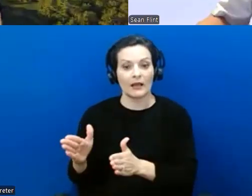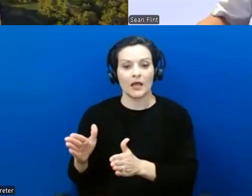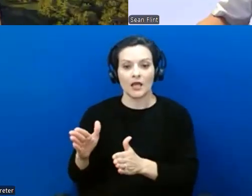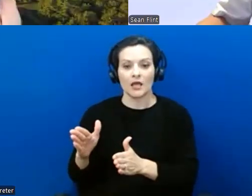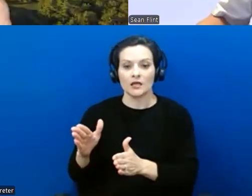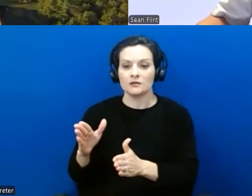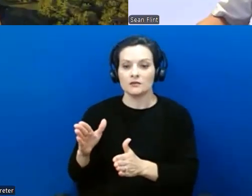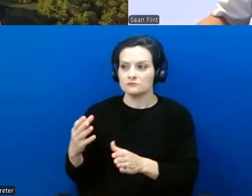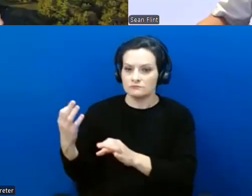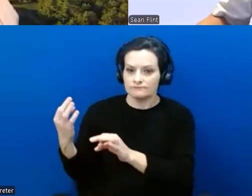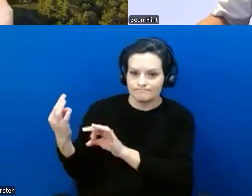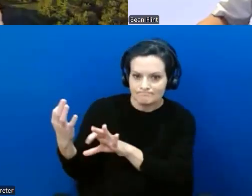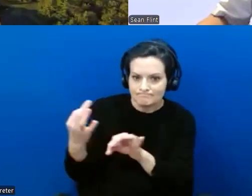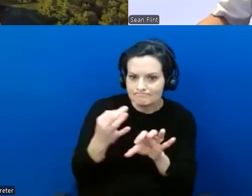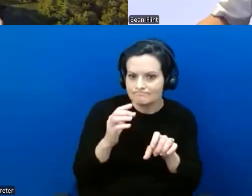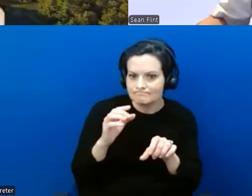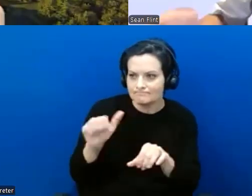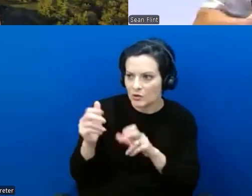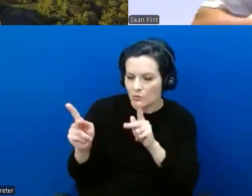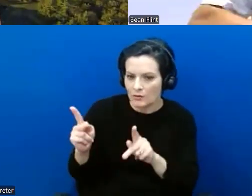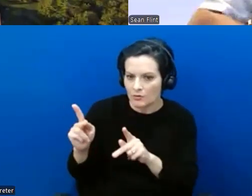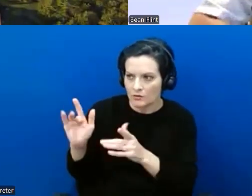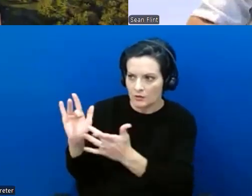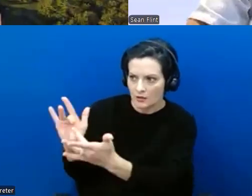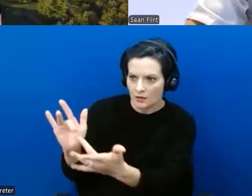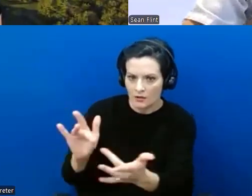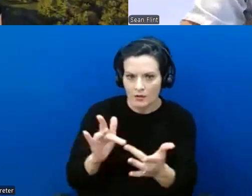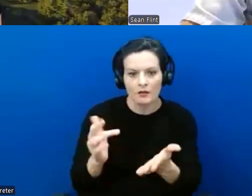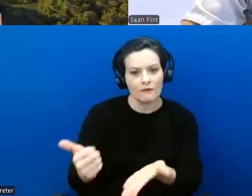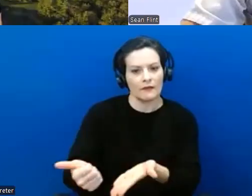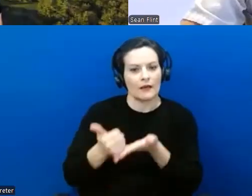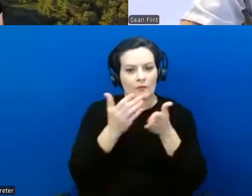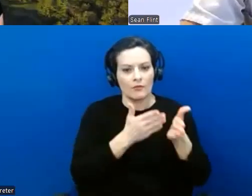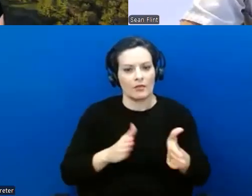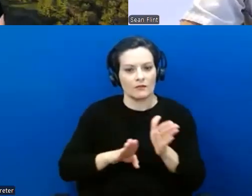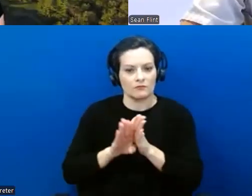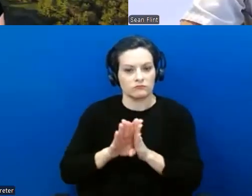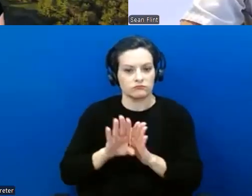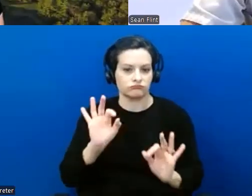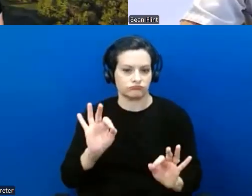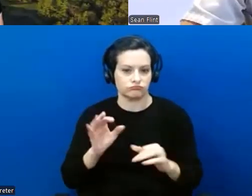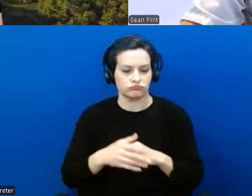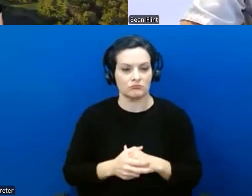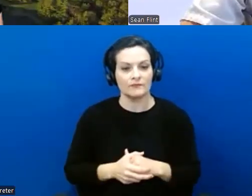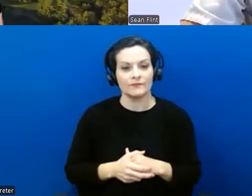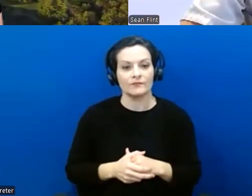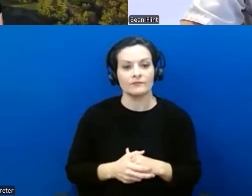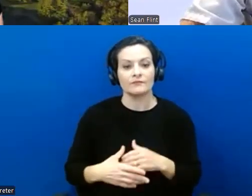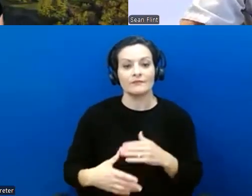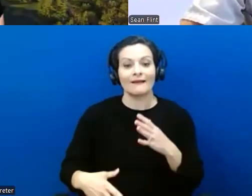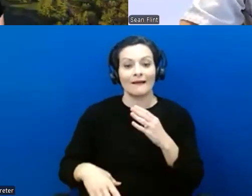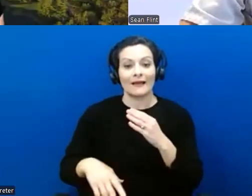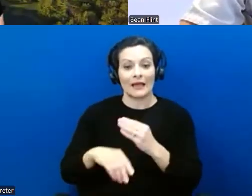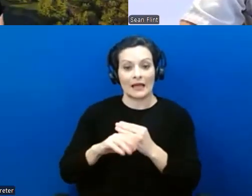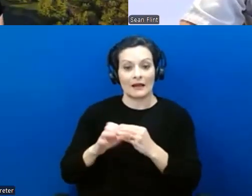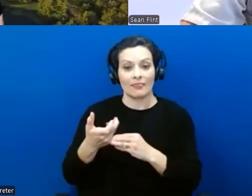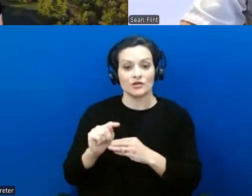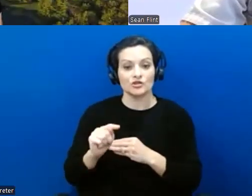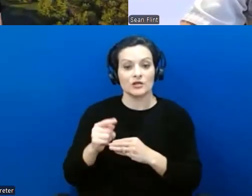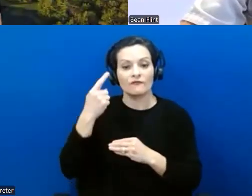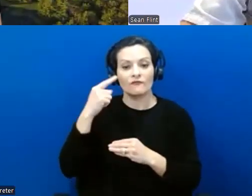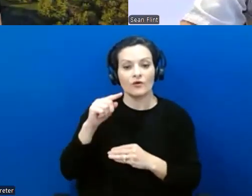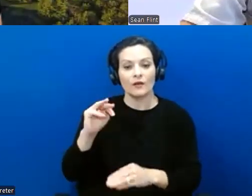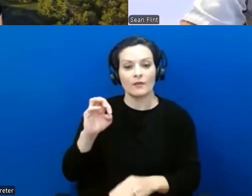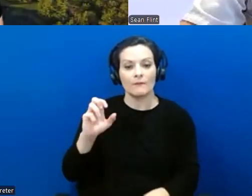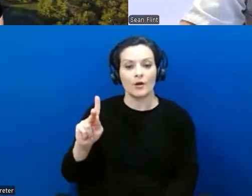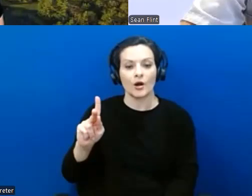order to gain insight and to iterate and to build a better plan. So in the example that I put in the chat for the Mark Twain National Forest,